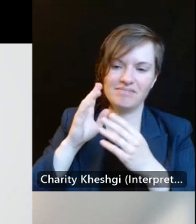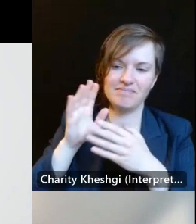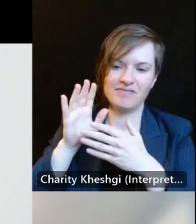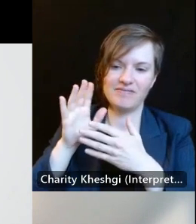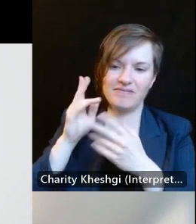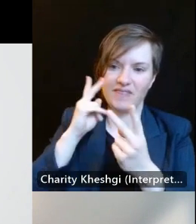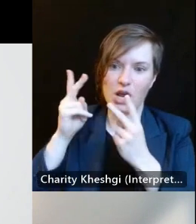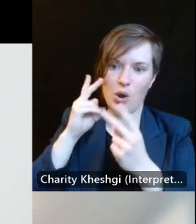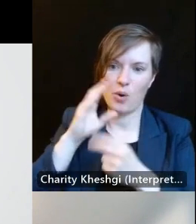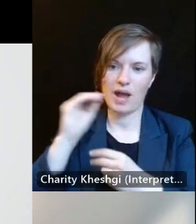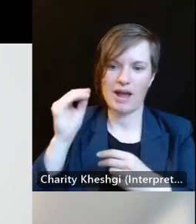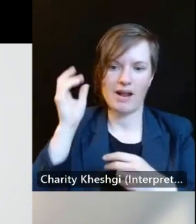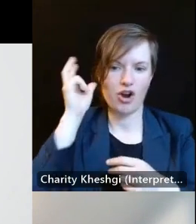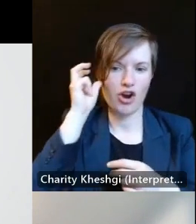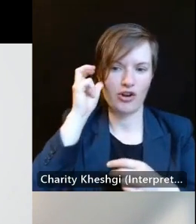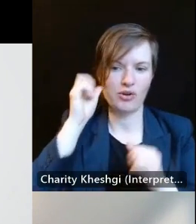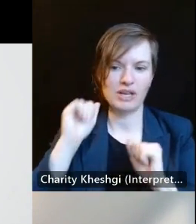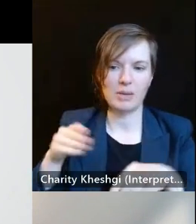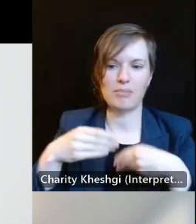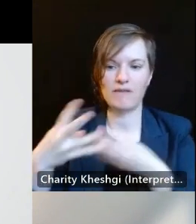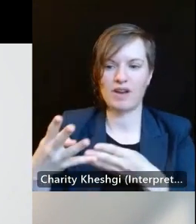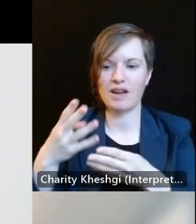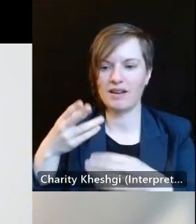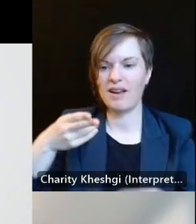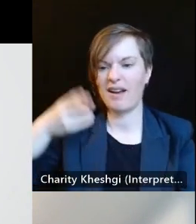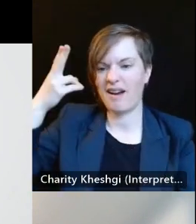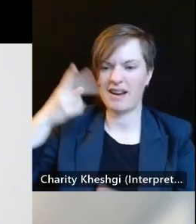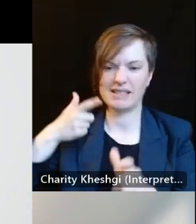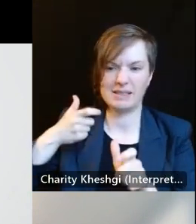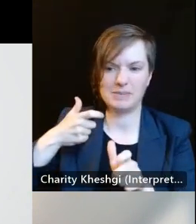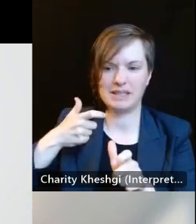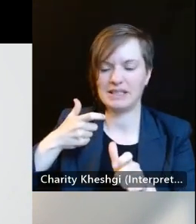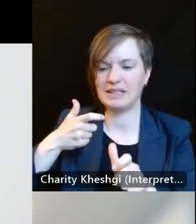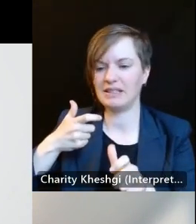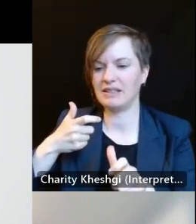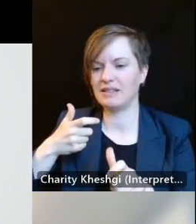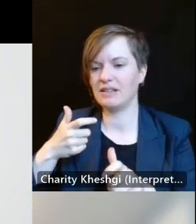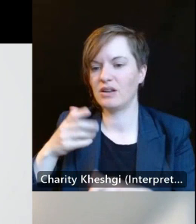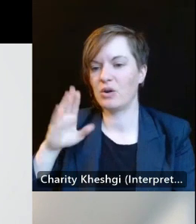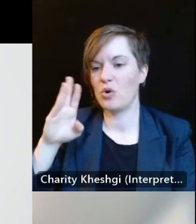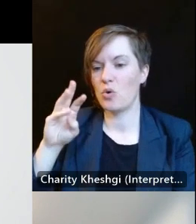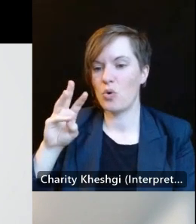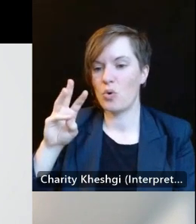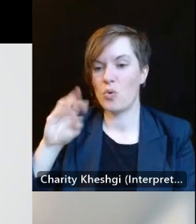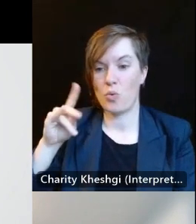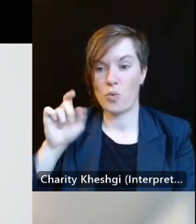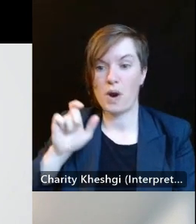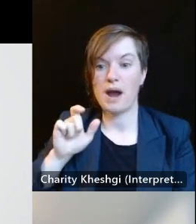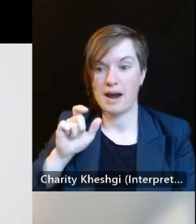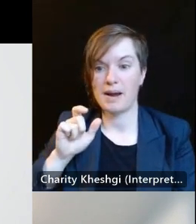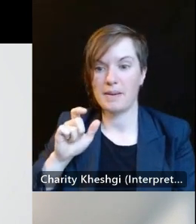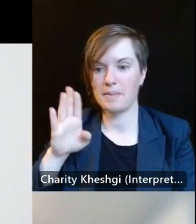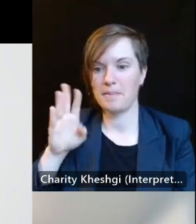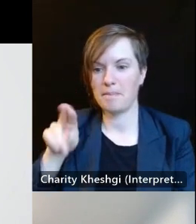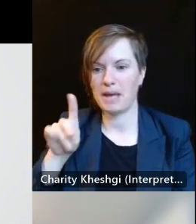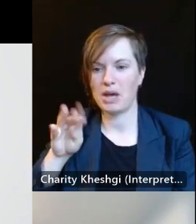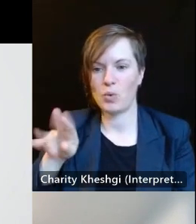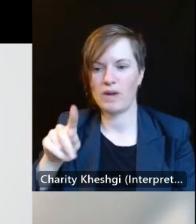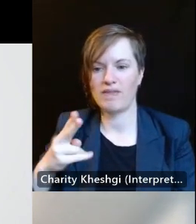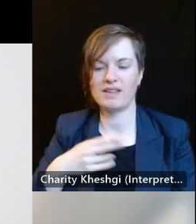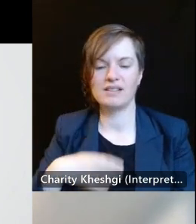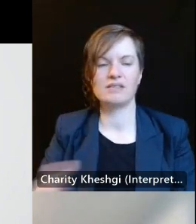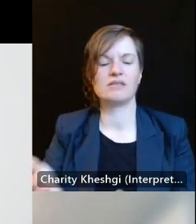high-speed wide bandwidth, that it can provide sharp image and large enough image to